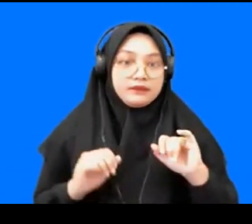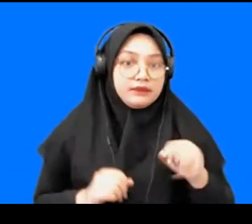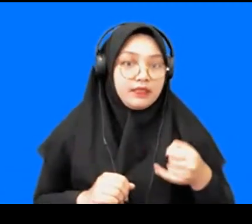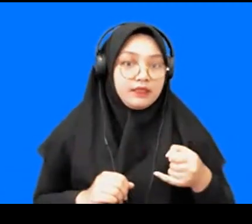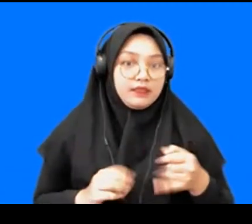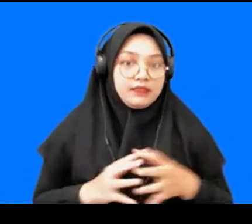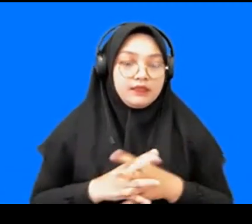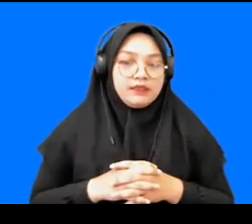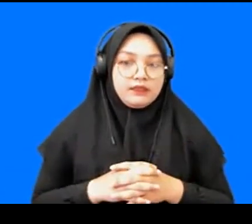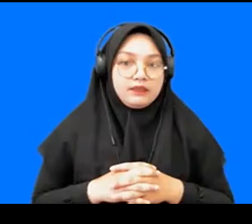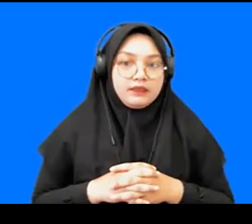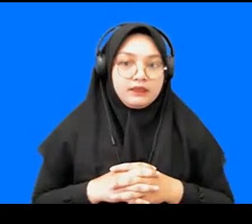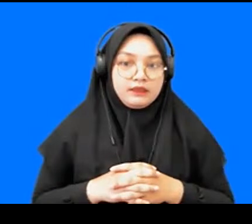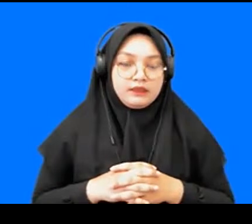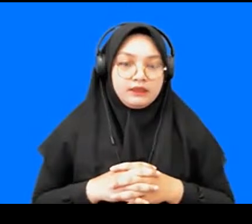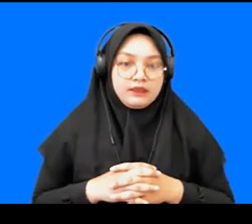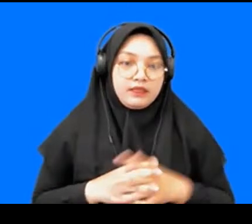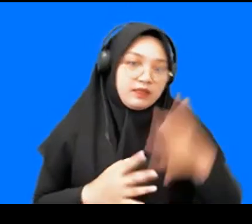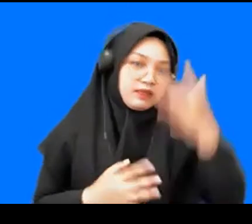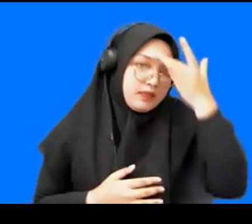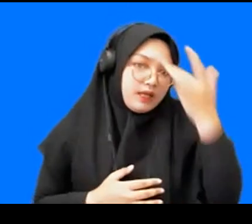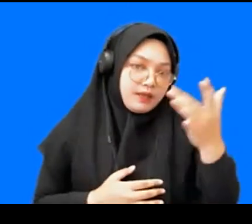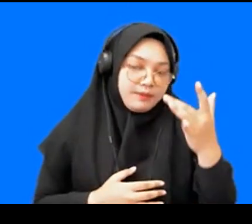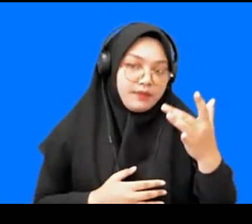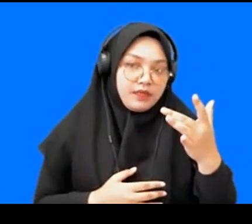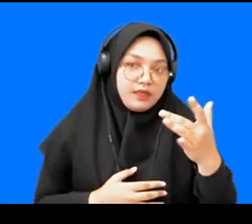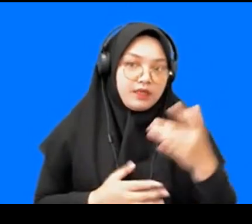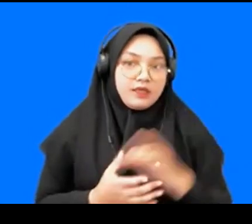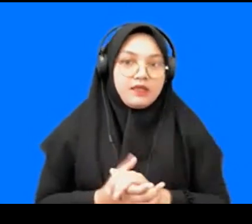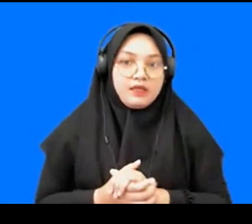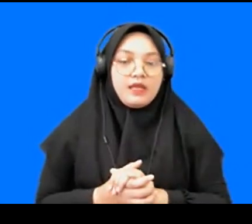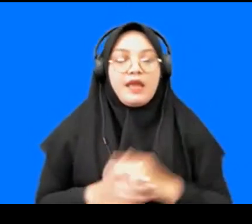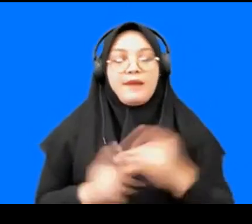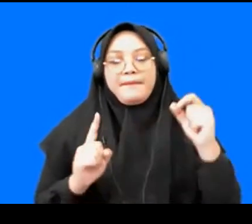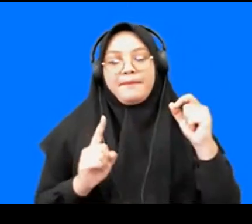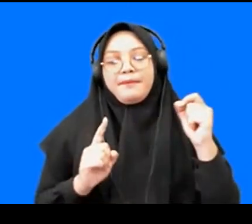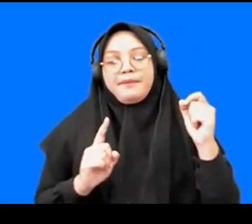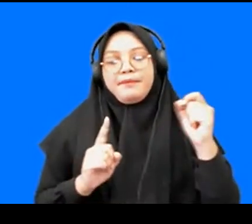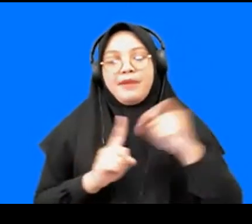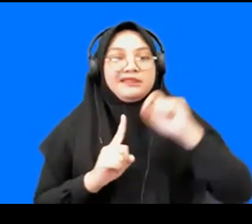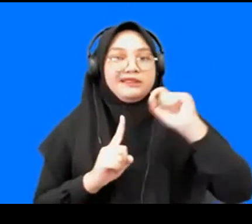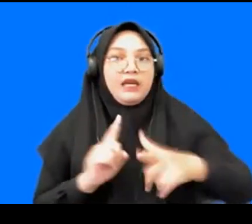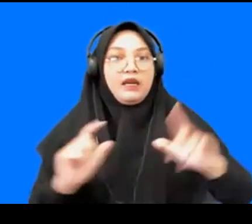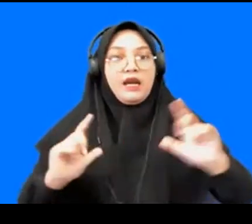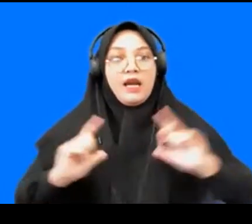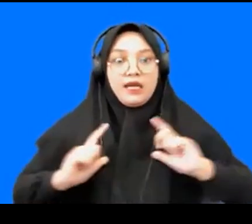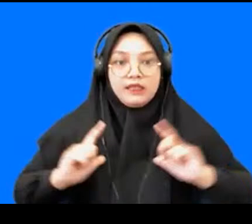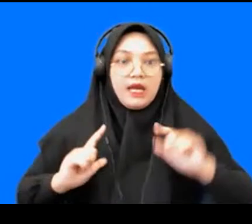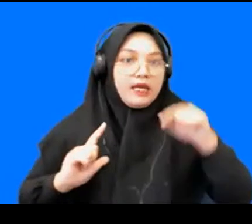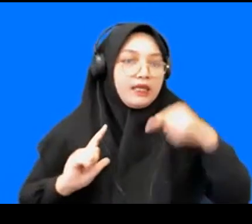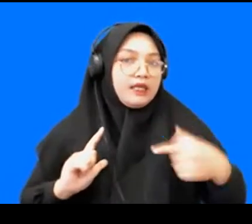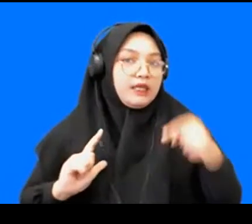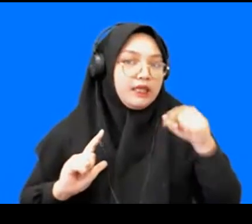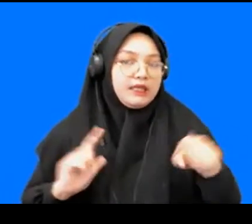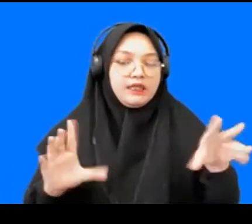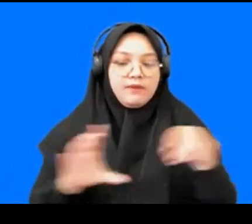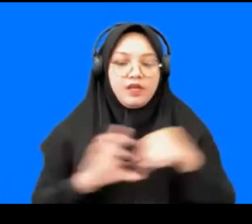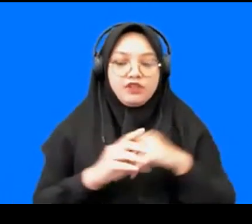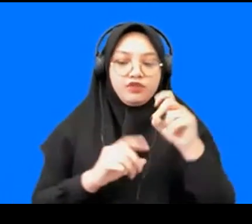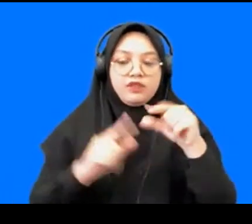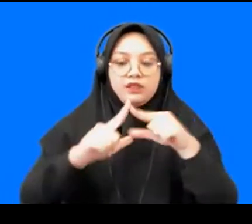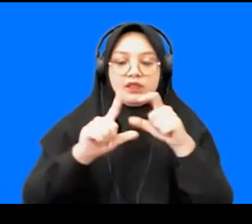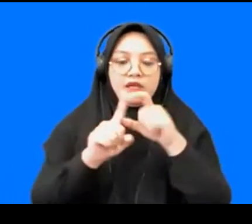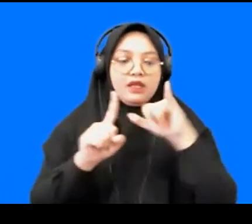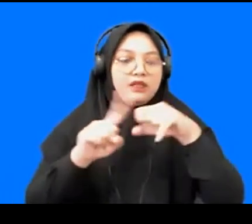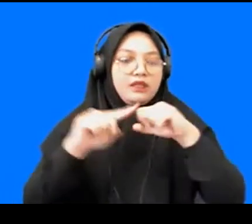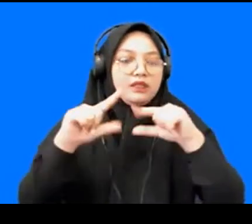why wealth tax? Is this really a radical thing? Some say it's like a leftist thing or a socialist